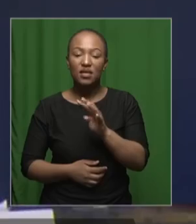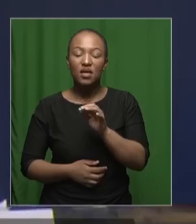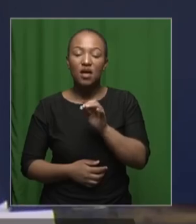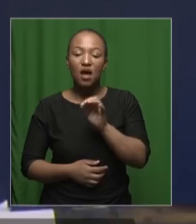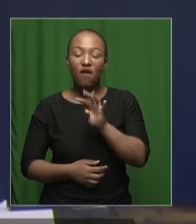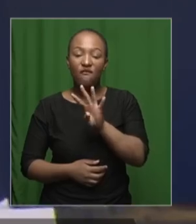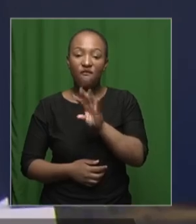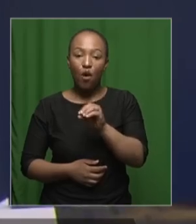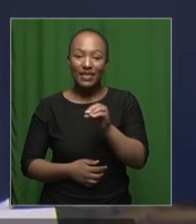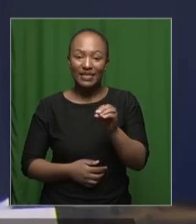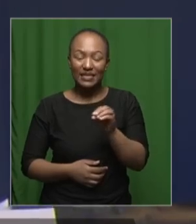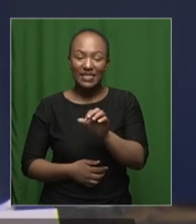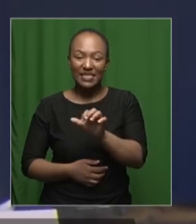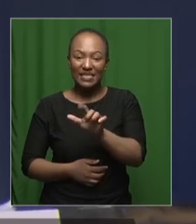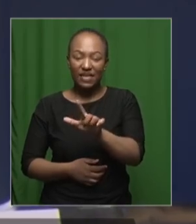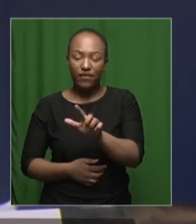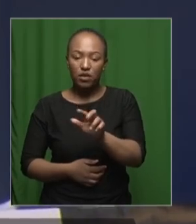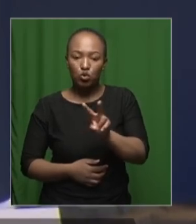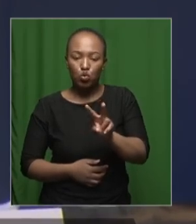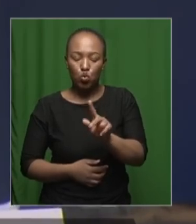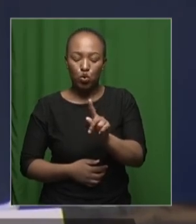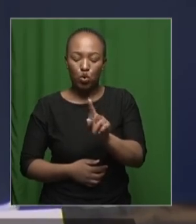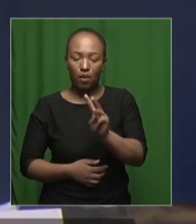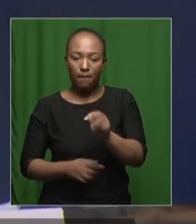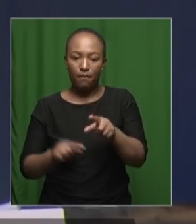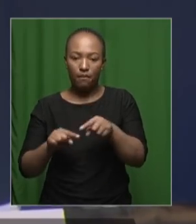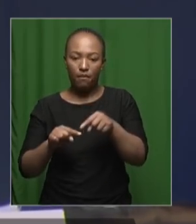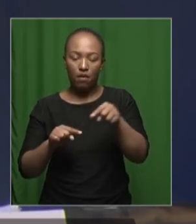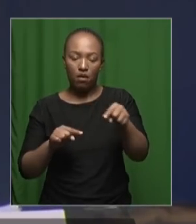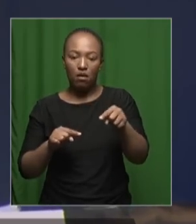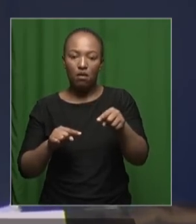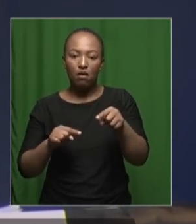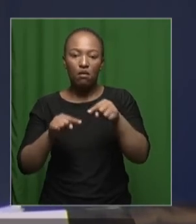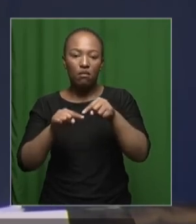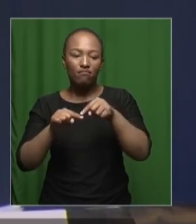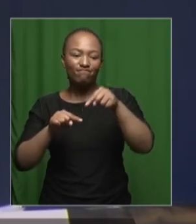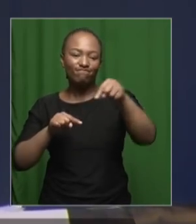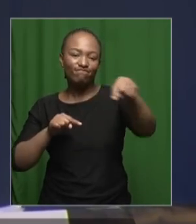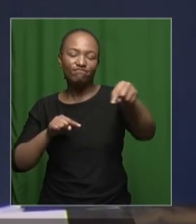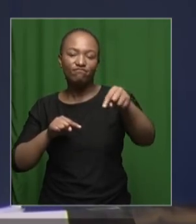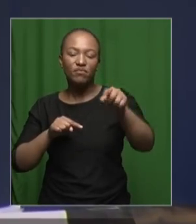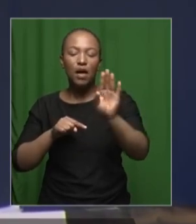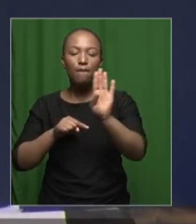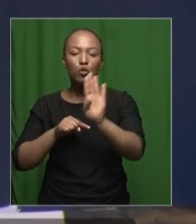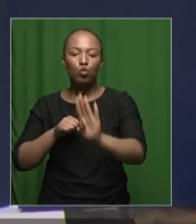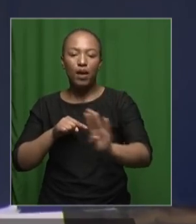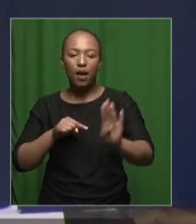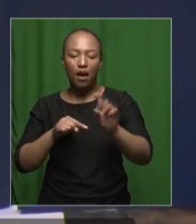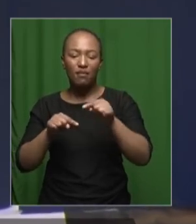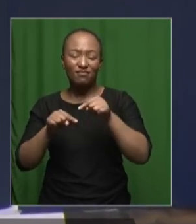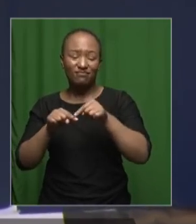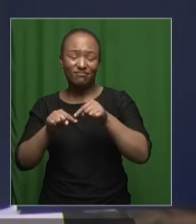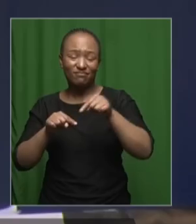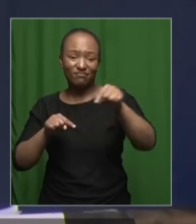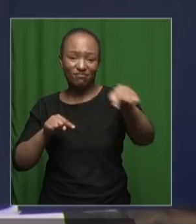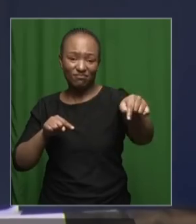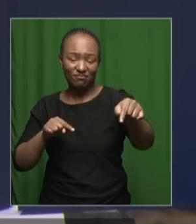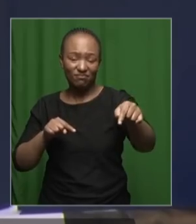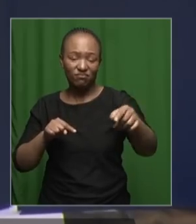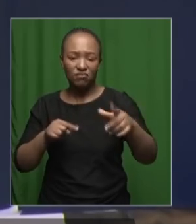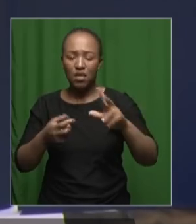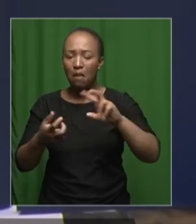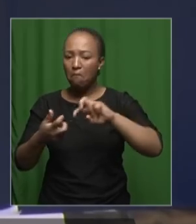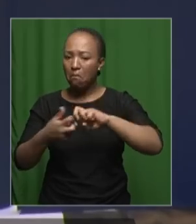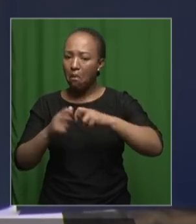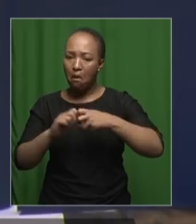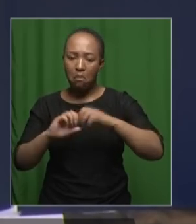472 kilometers, the longest distance is between us and Botswana is 1,500 kilometers. There is no problem there. We